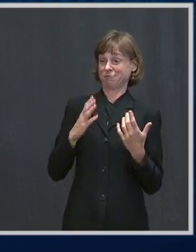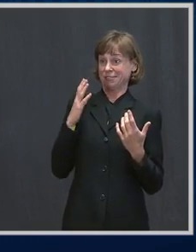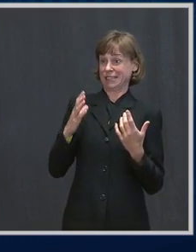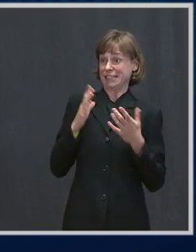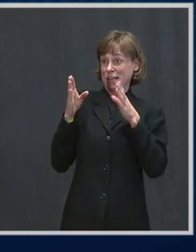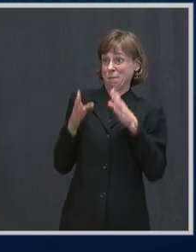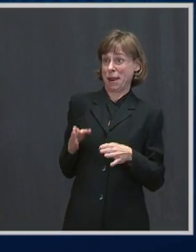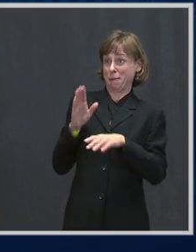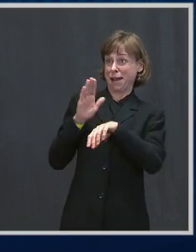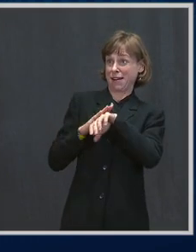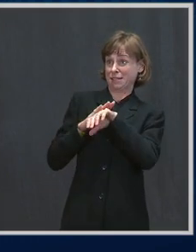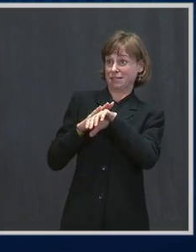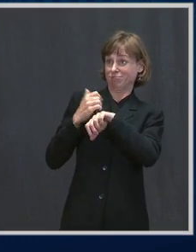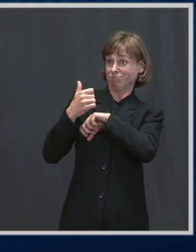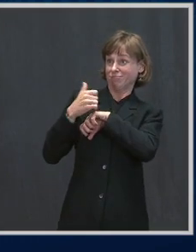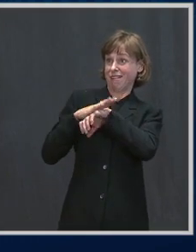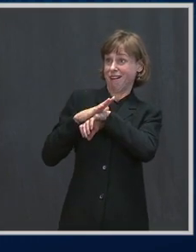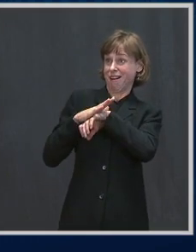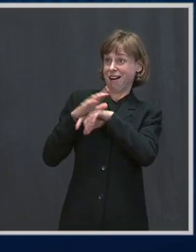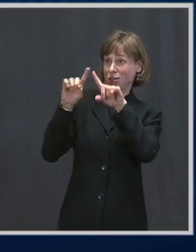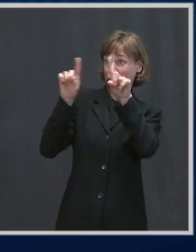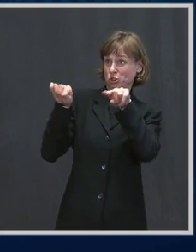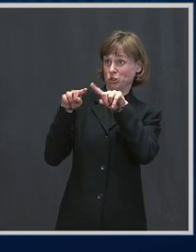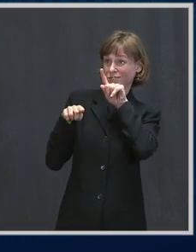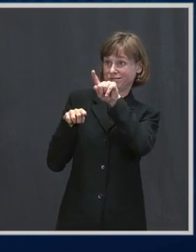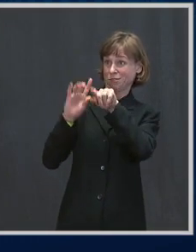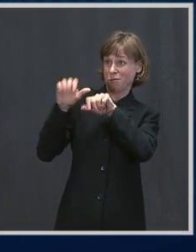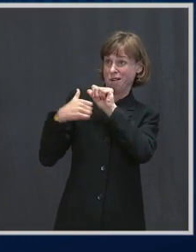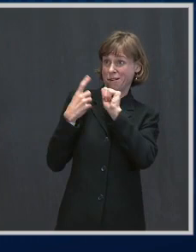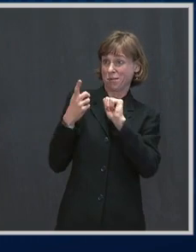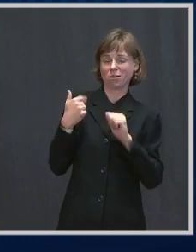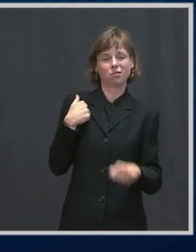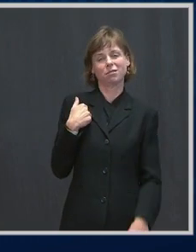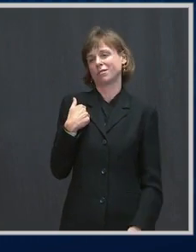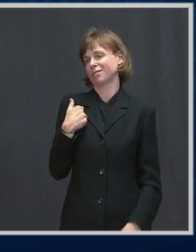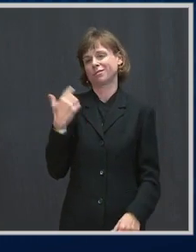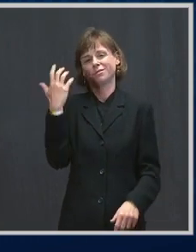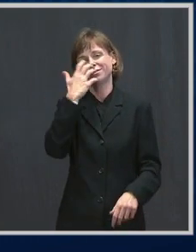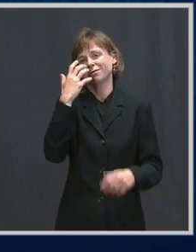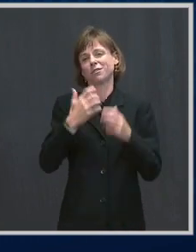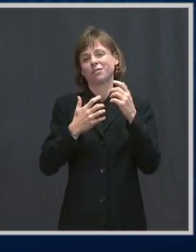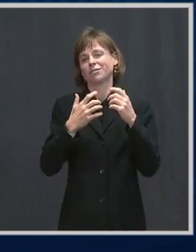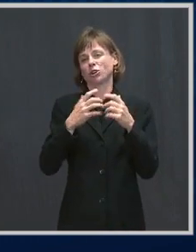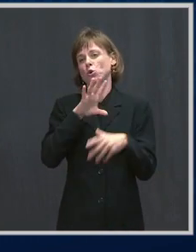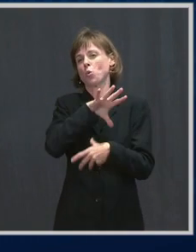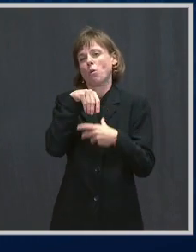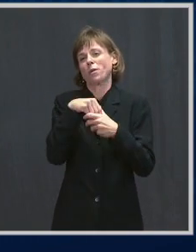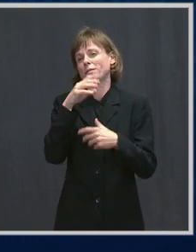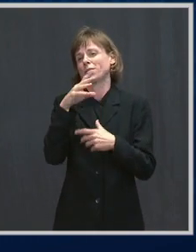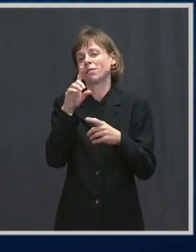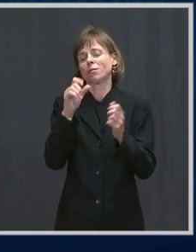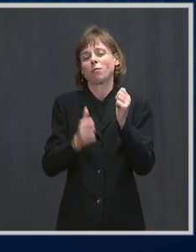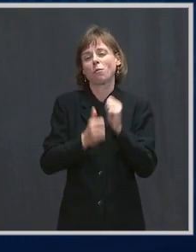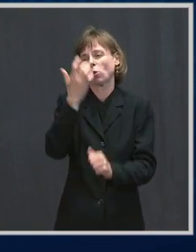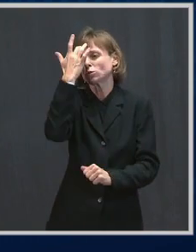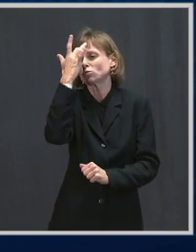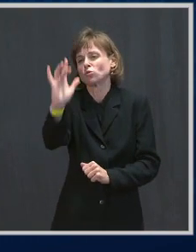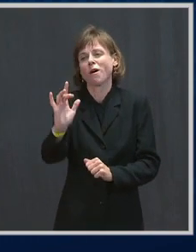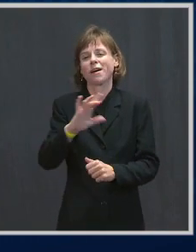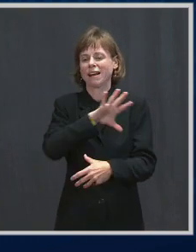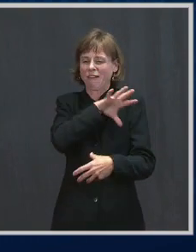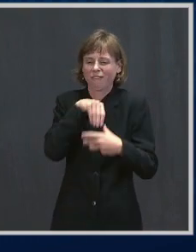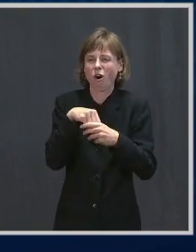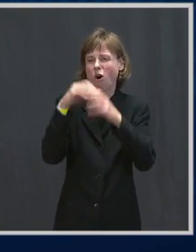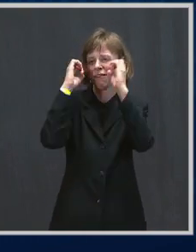that are on the screen behind me, you're among the brightest, most involved, best educated group of